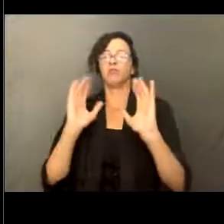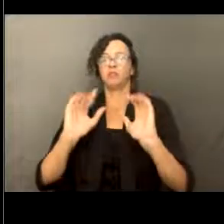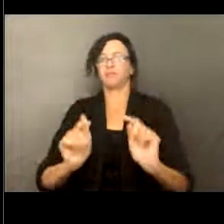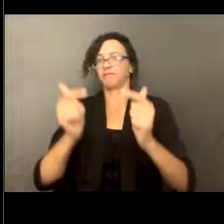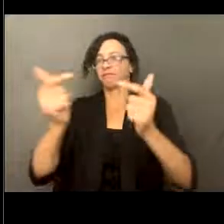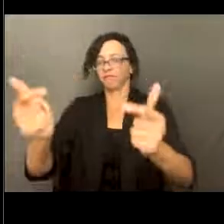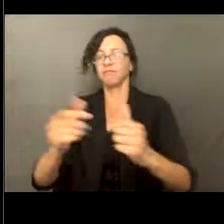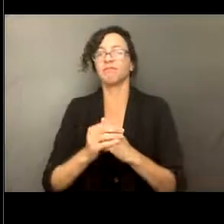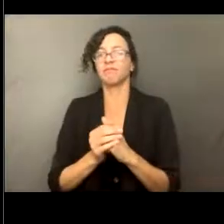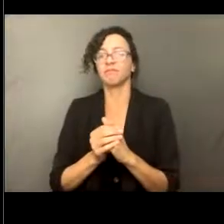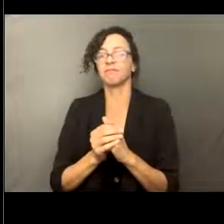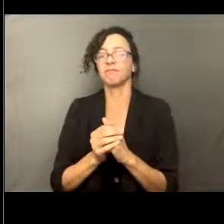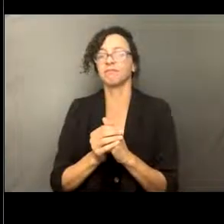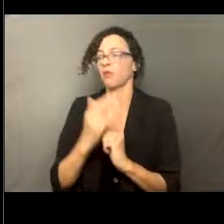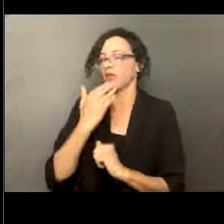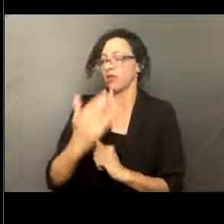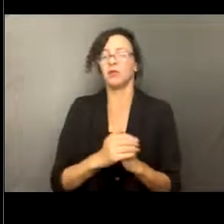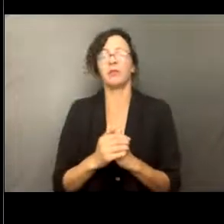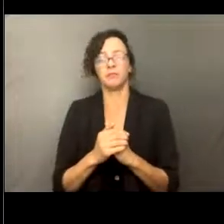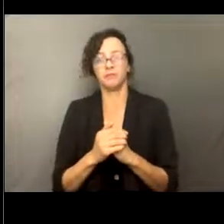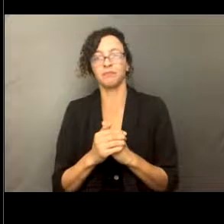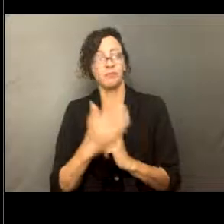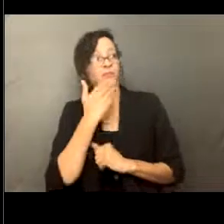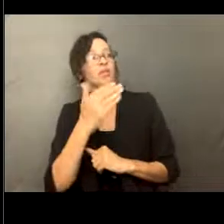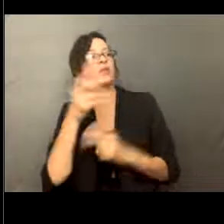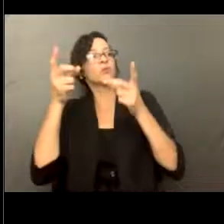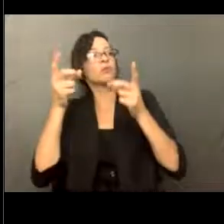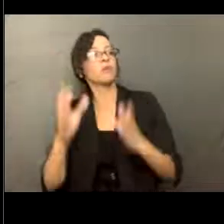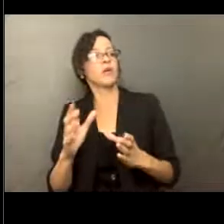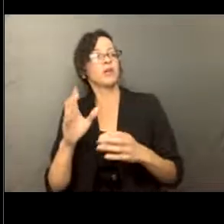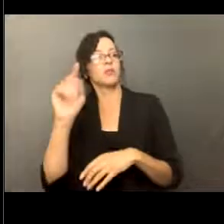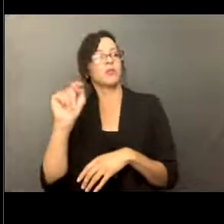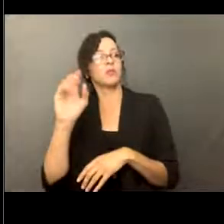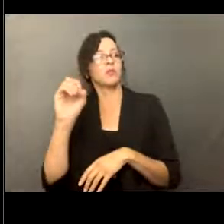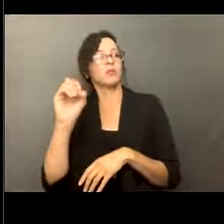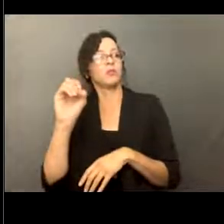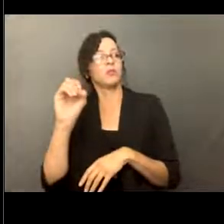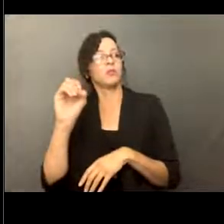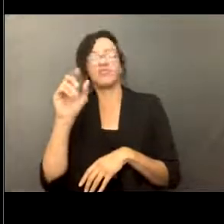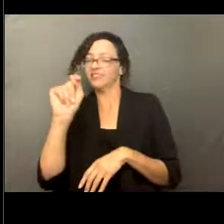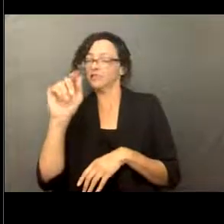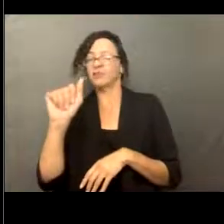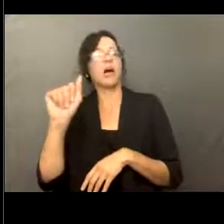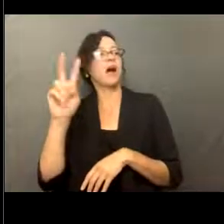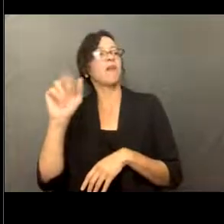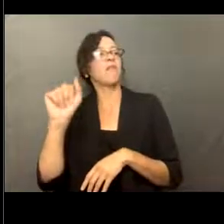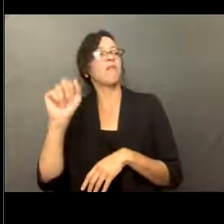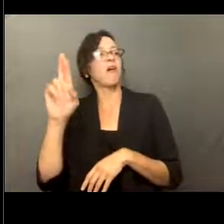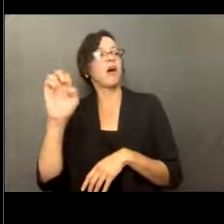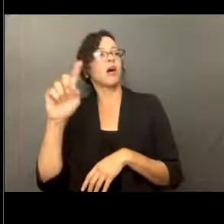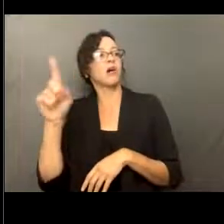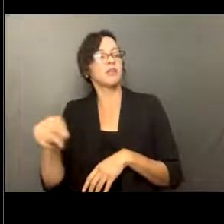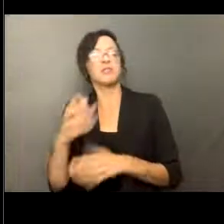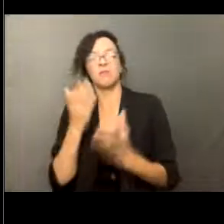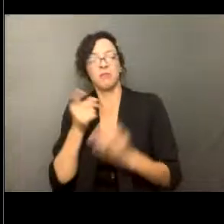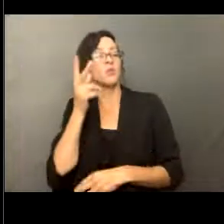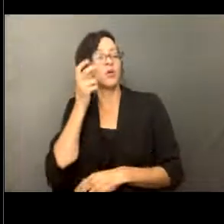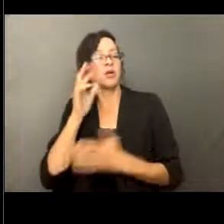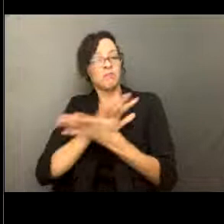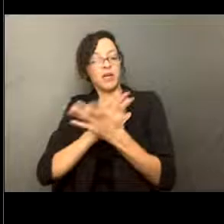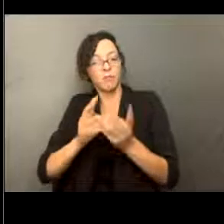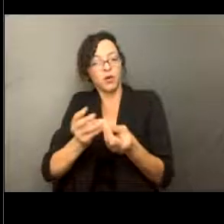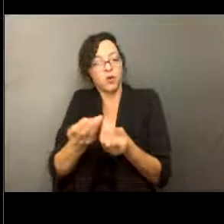Thank you, Director Torres. You might have heard the rustling of paper here. We just wanted to make you really feel guilty for not